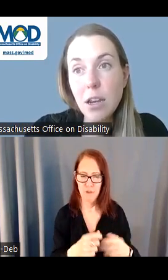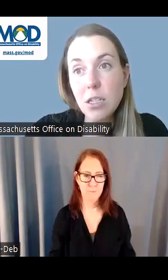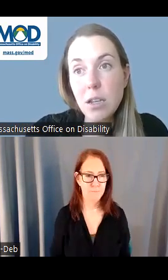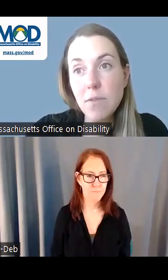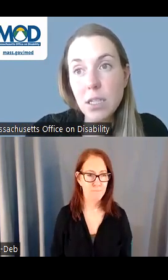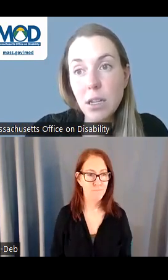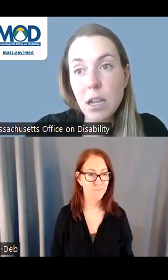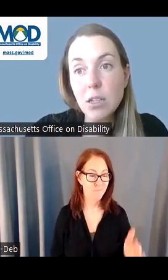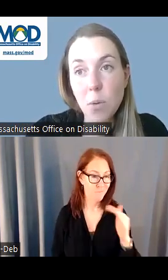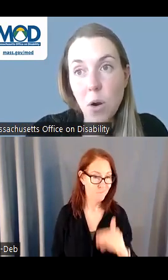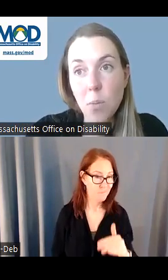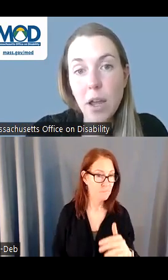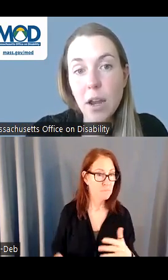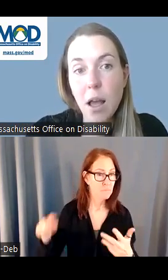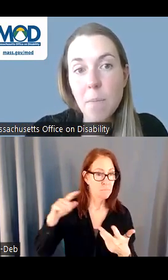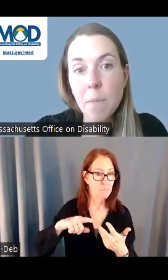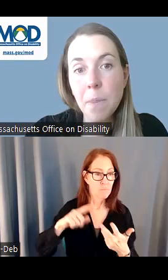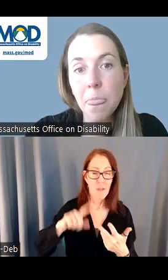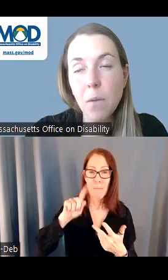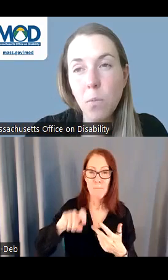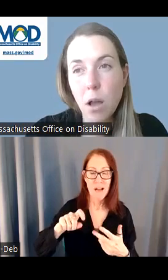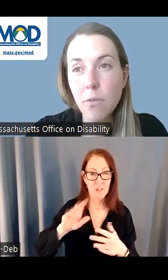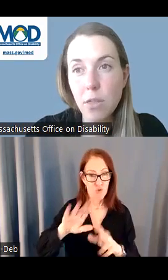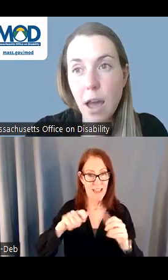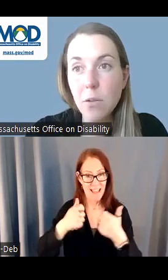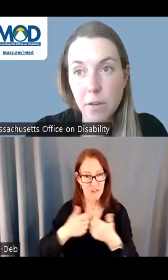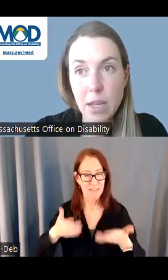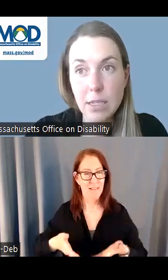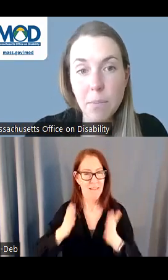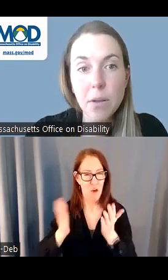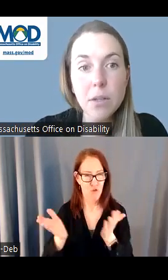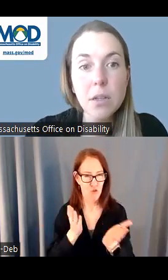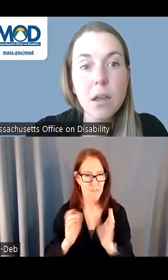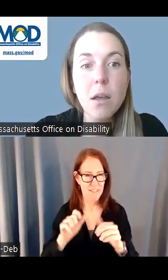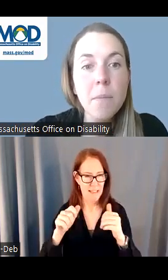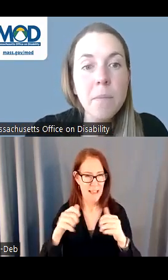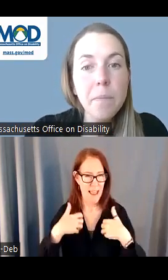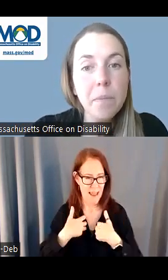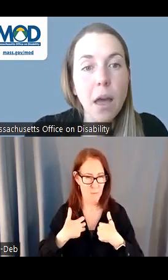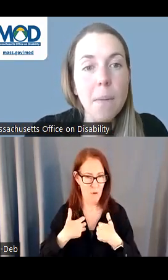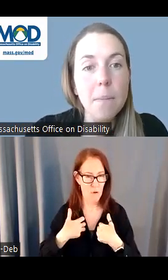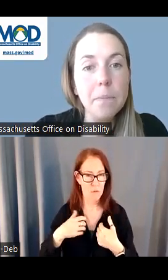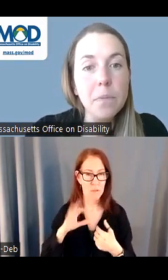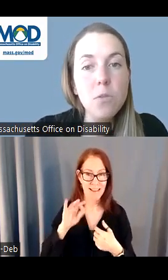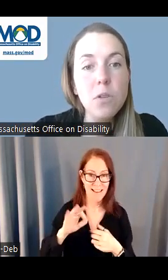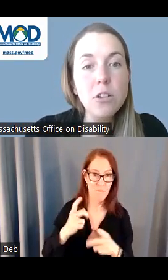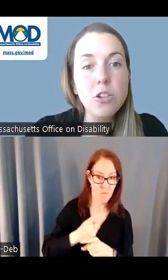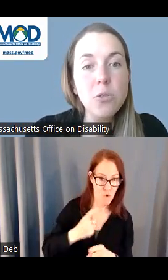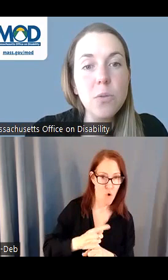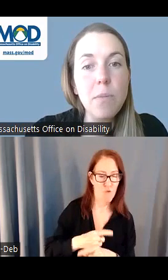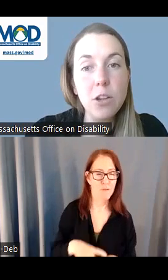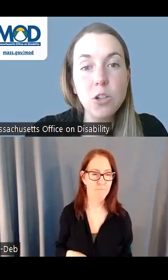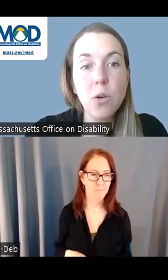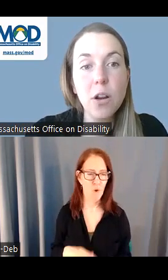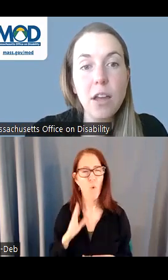in agency facilities where appropriate, and we'll cover that in one of the examples. You need